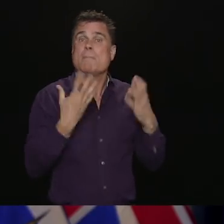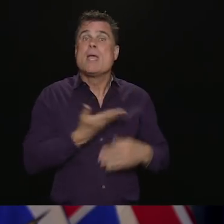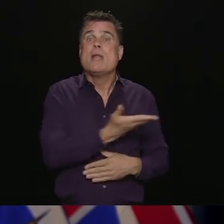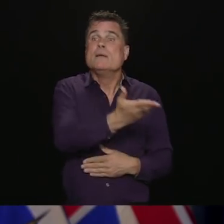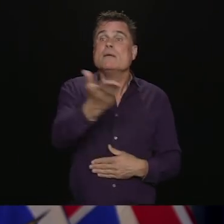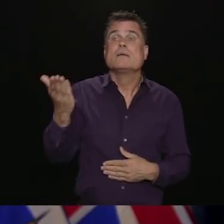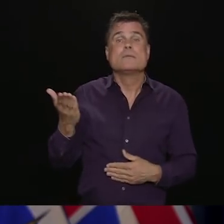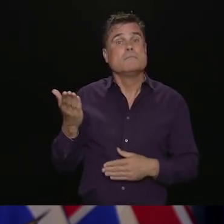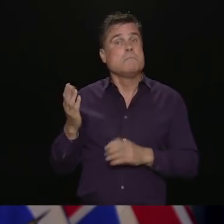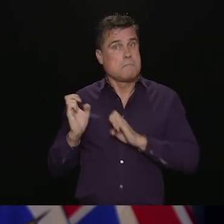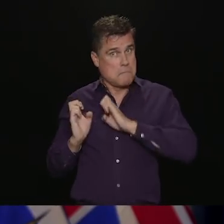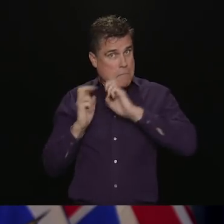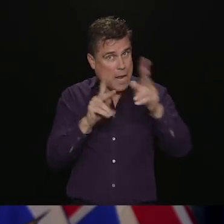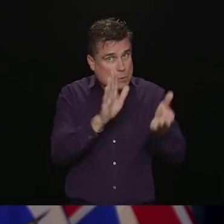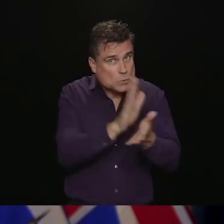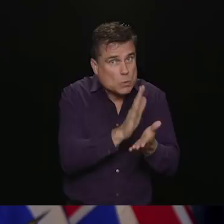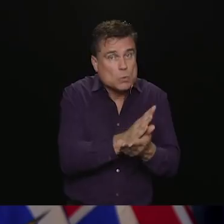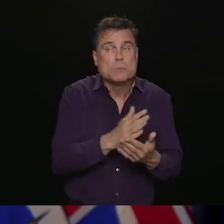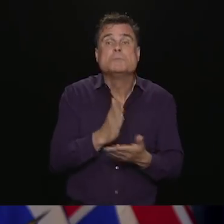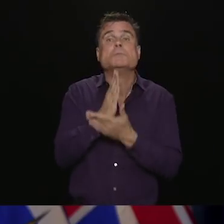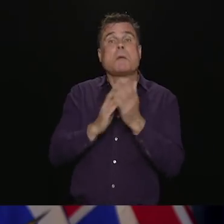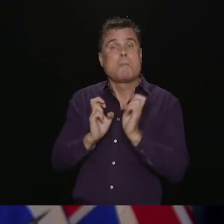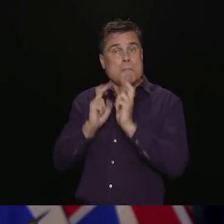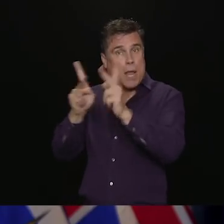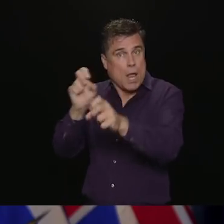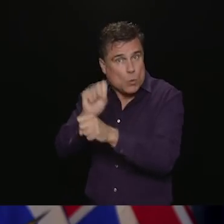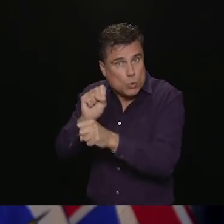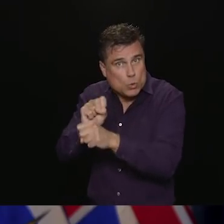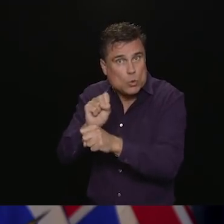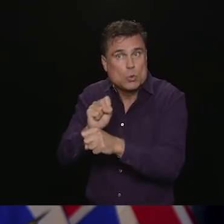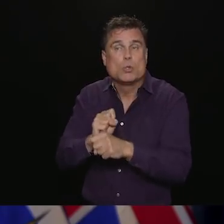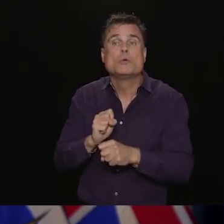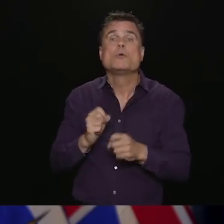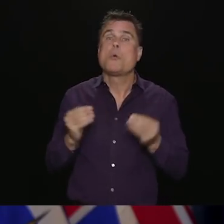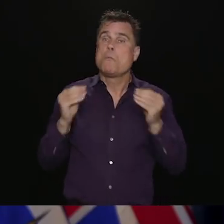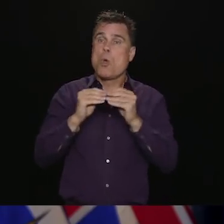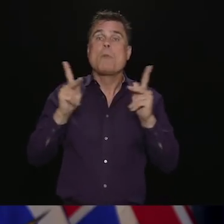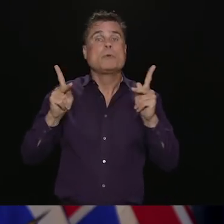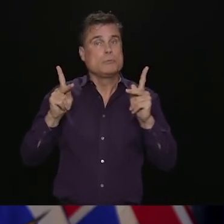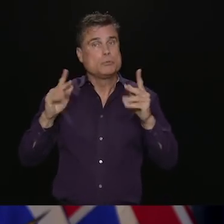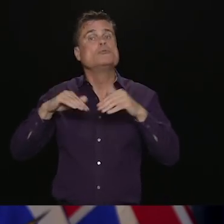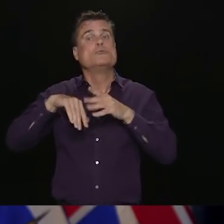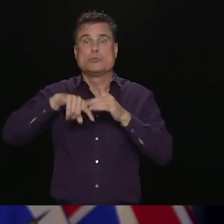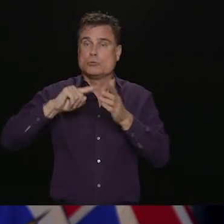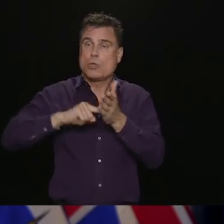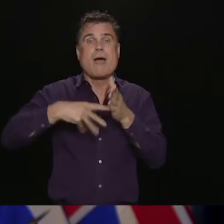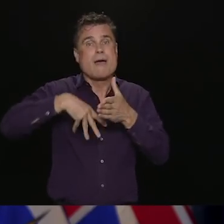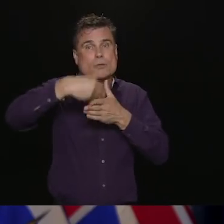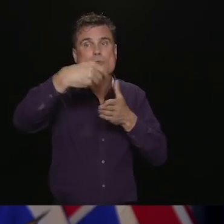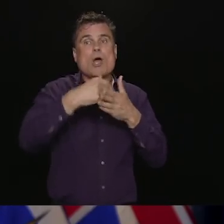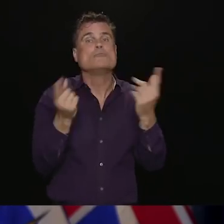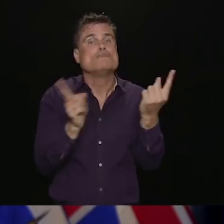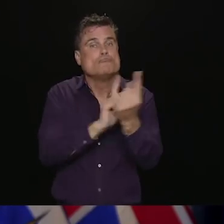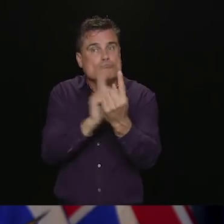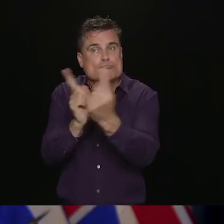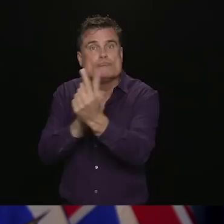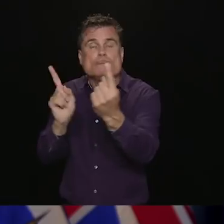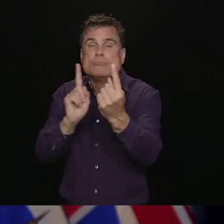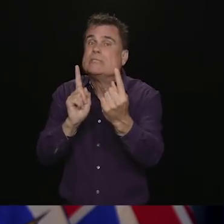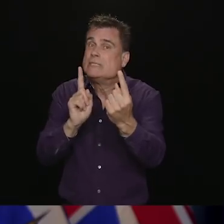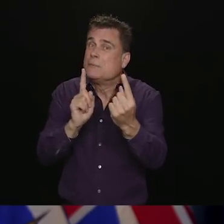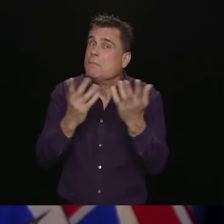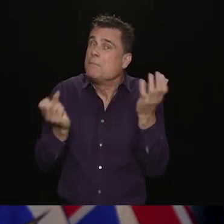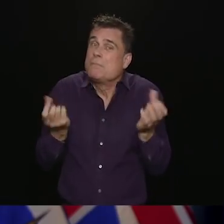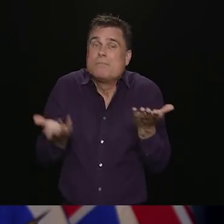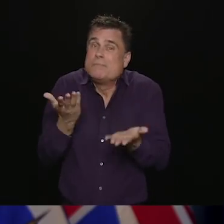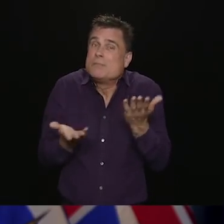gather, the risk increases that someone will inadvertently bring the virus into our group. And we have seen that happen. We have seen that